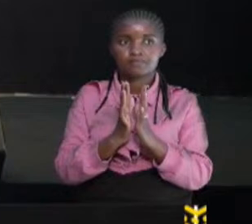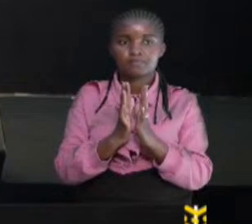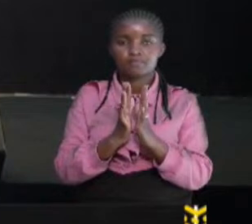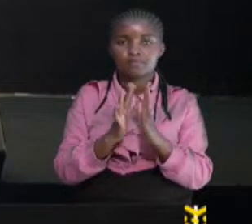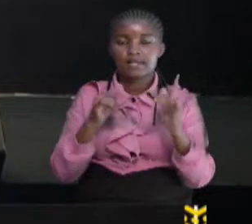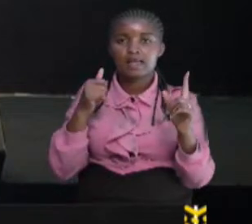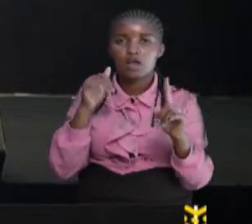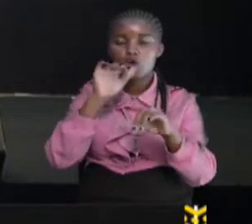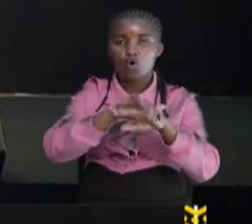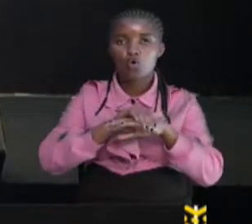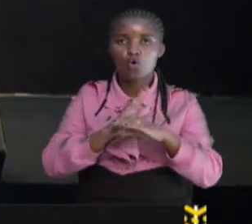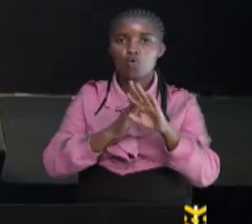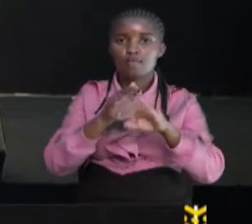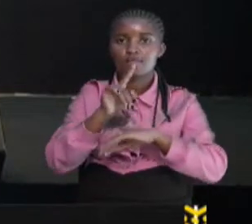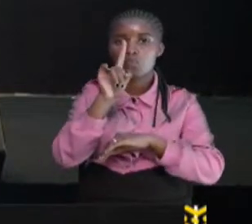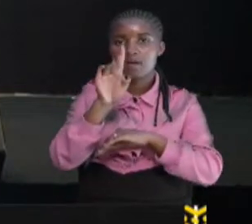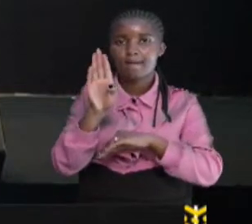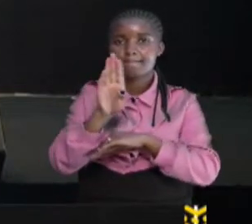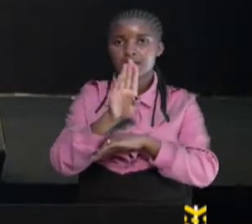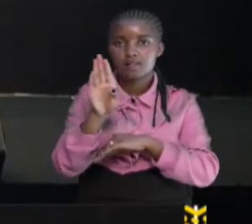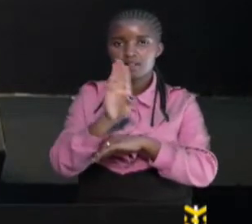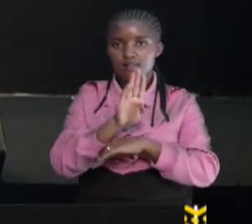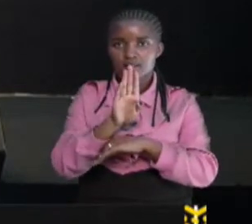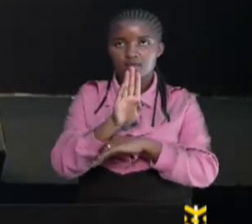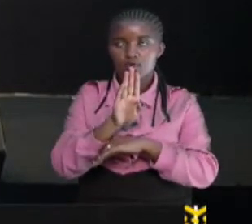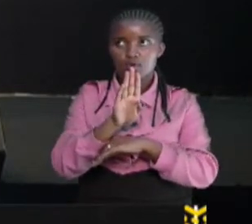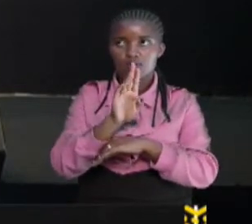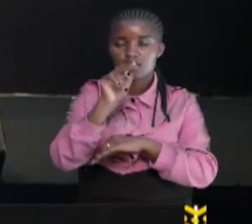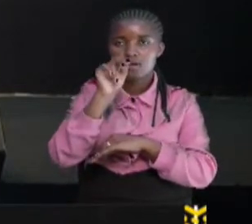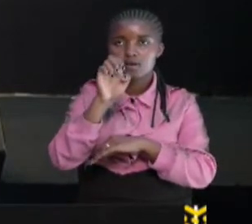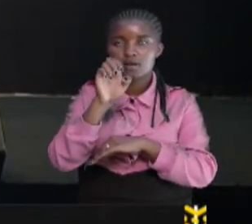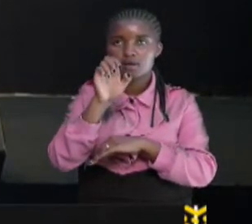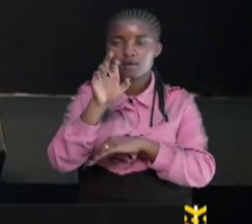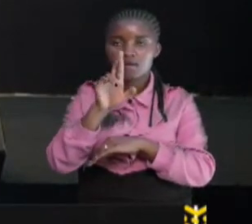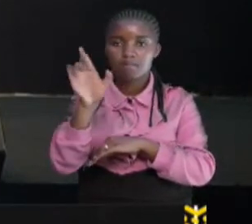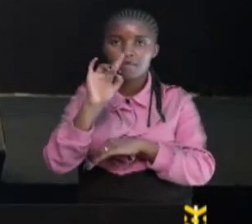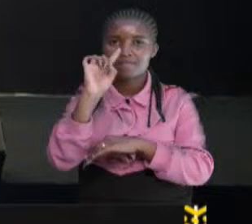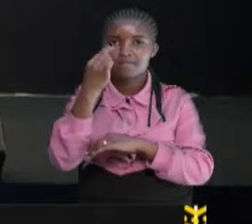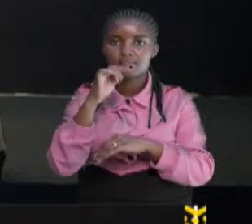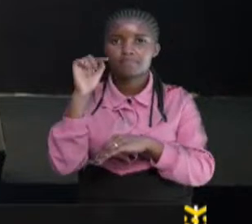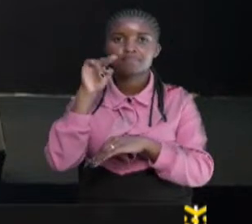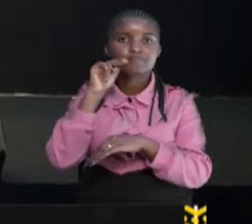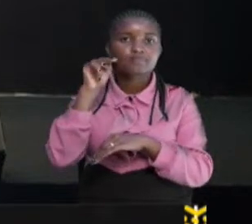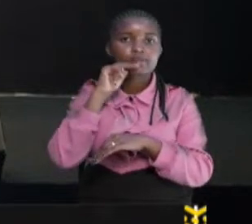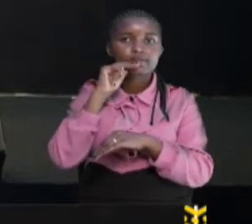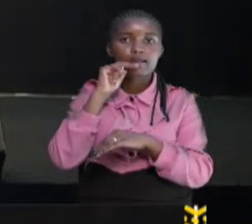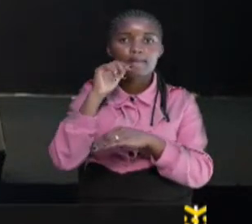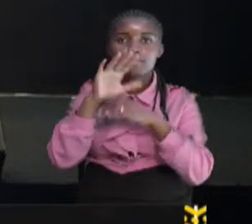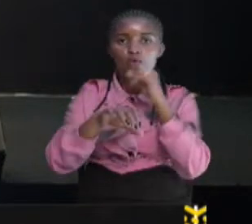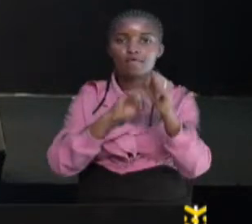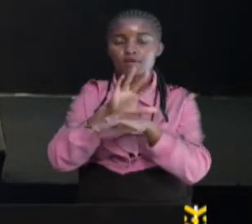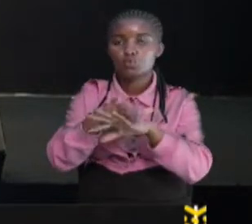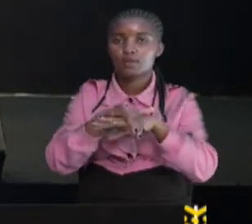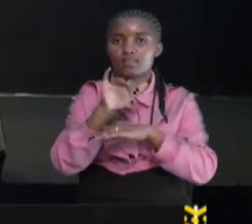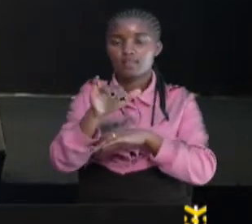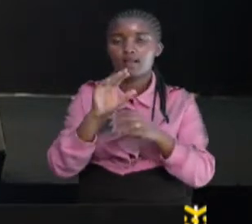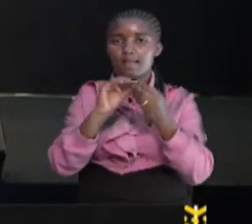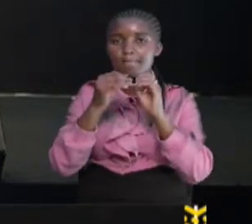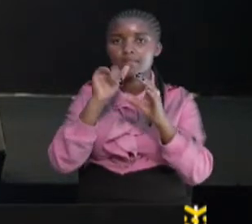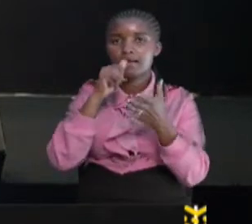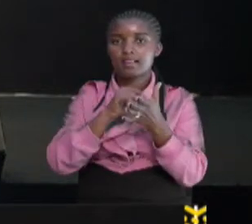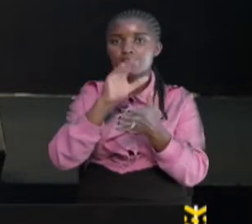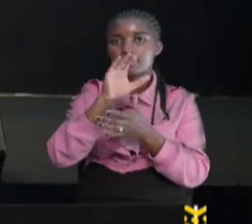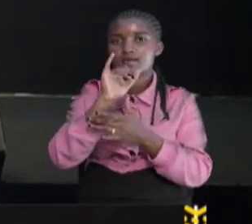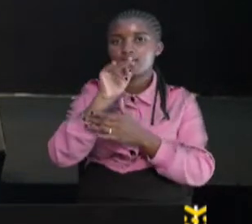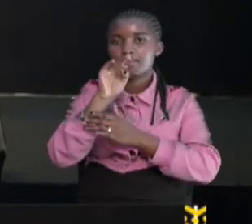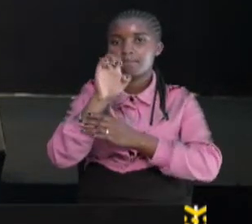hit over 1 billion naira, which is the first Nigerian movie to hit that particular number at the cinema.